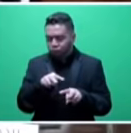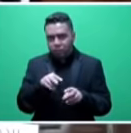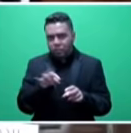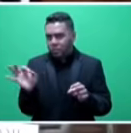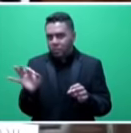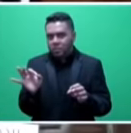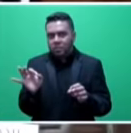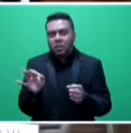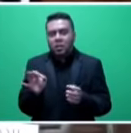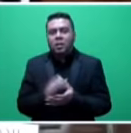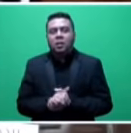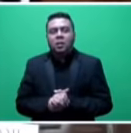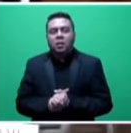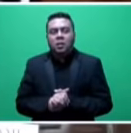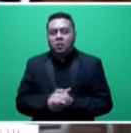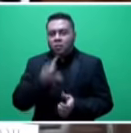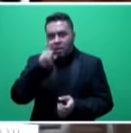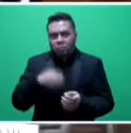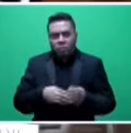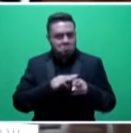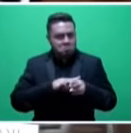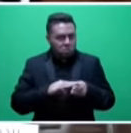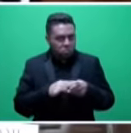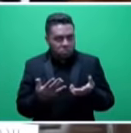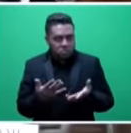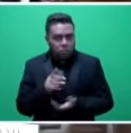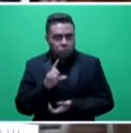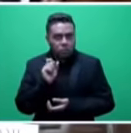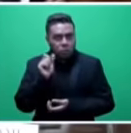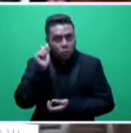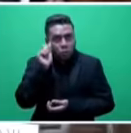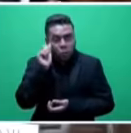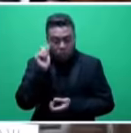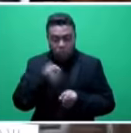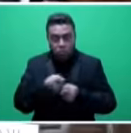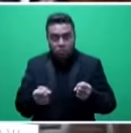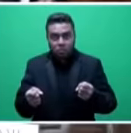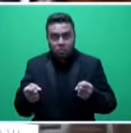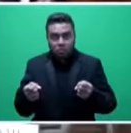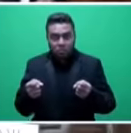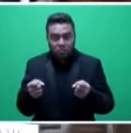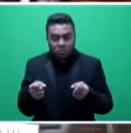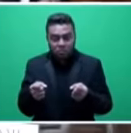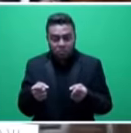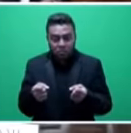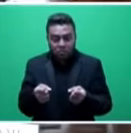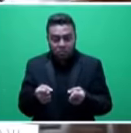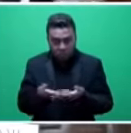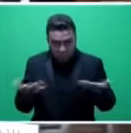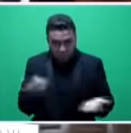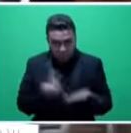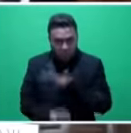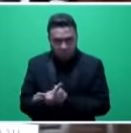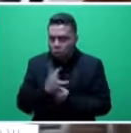be measured in relative terms. We know that the situation is not normal, but the fact is we cannot go overboard and